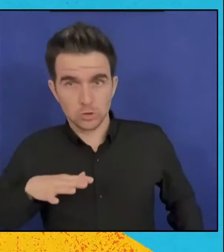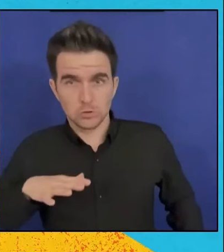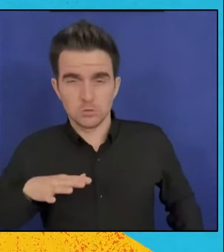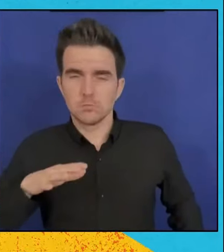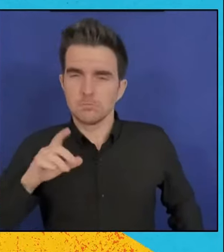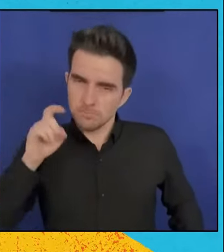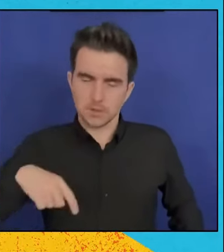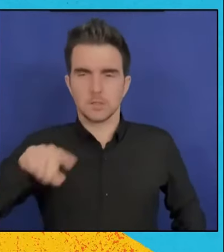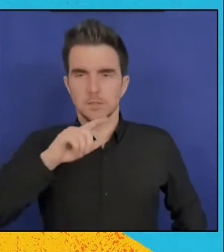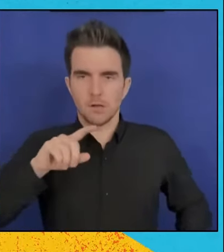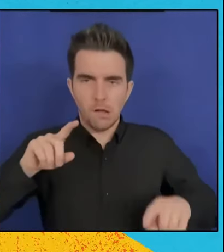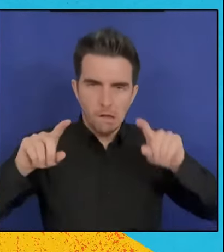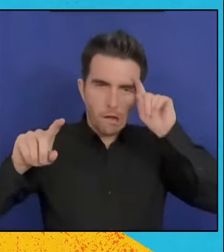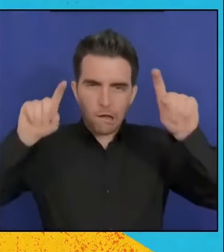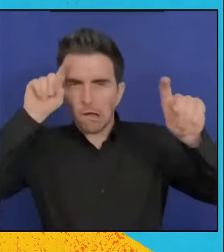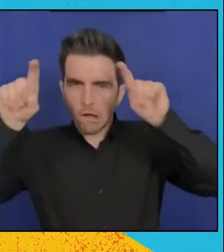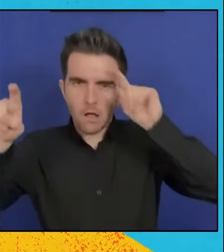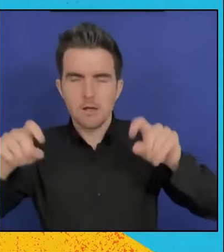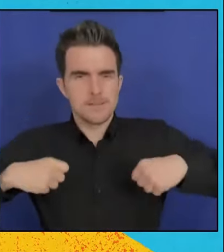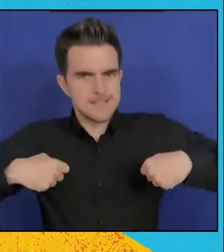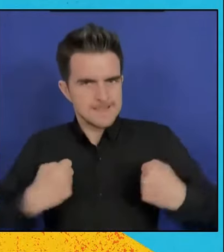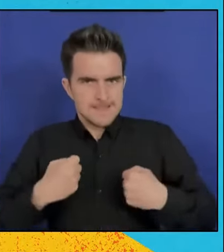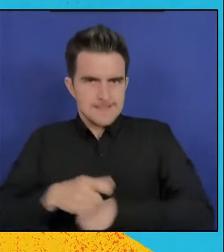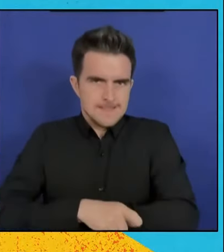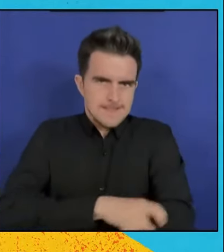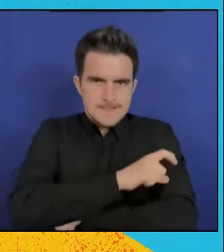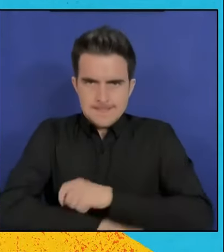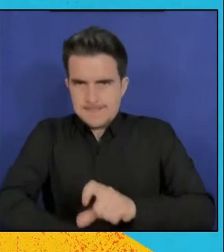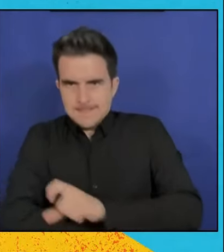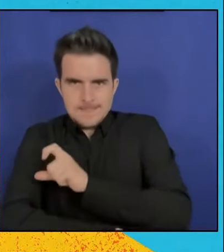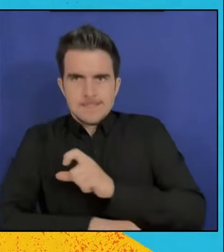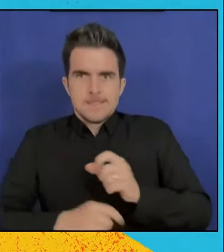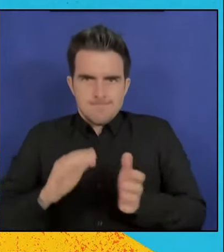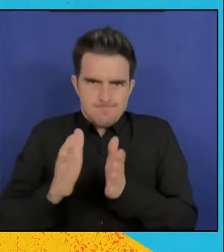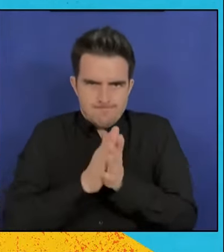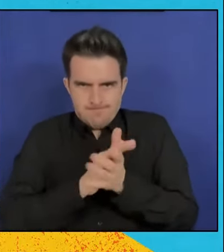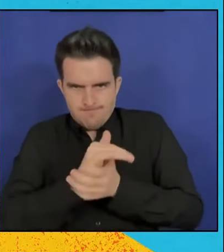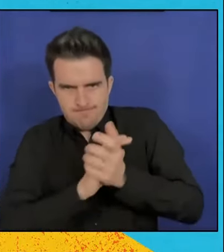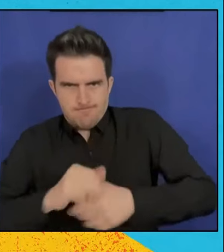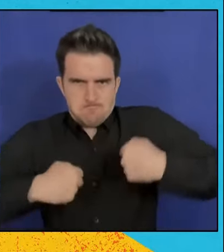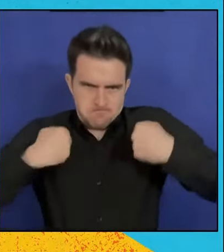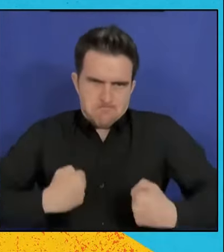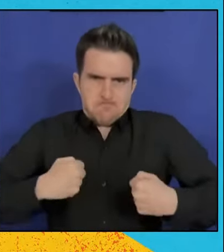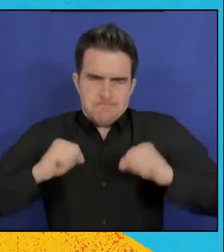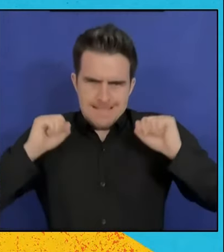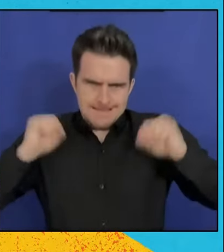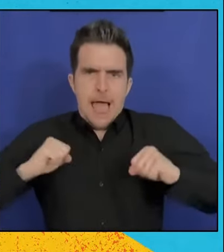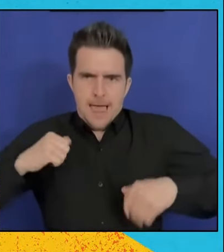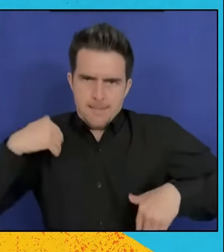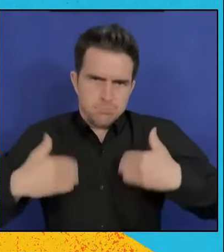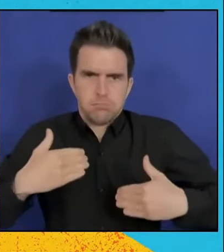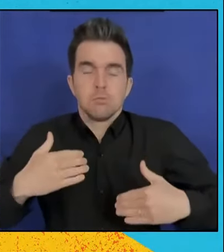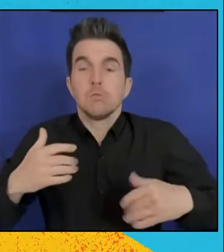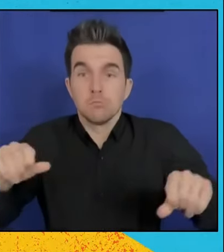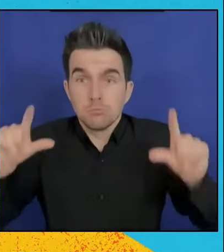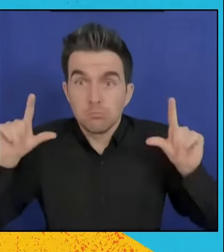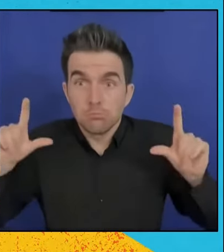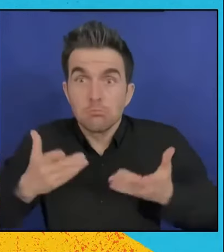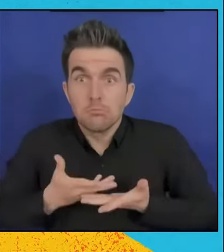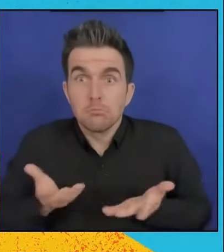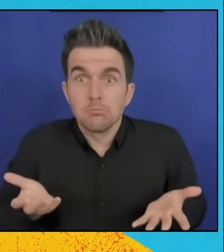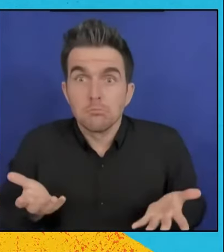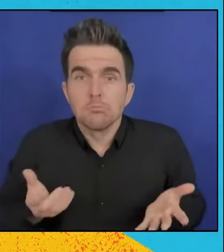on. But more than that, you can join us this journey on the combating climate change. So I give it to Karma to speak